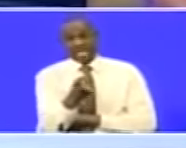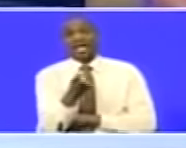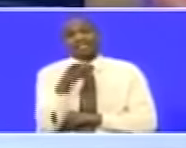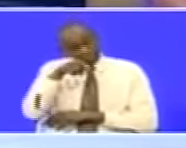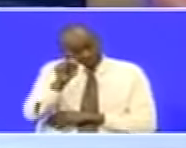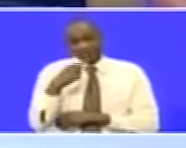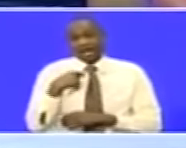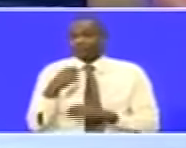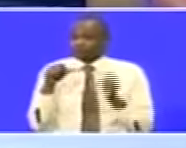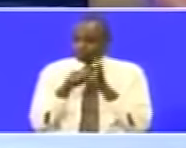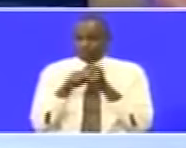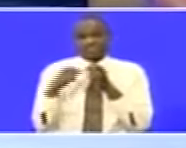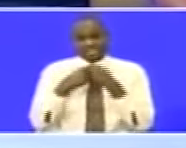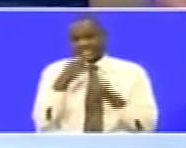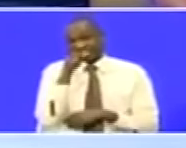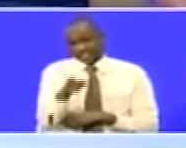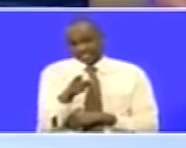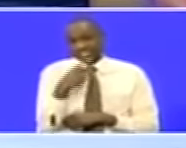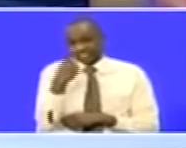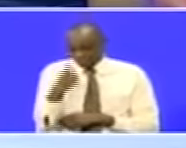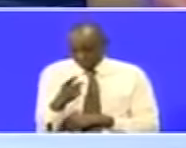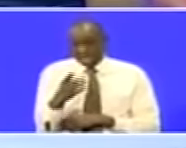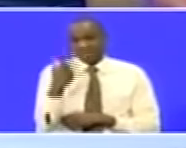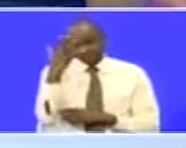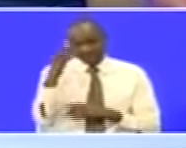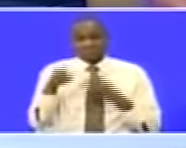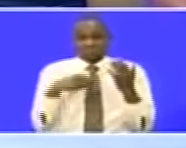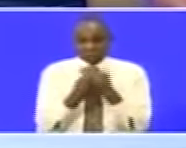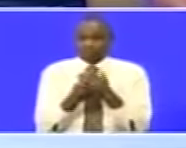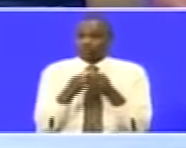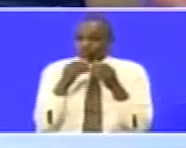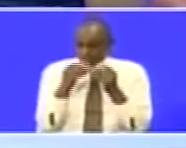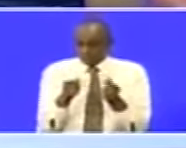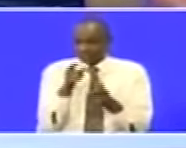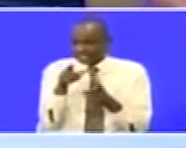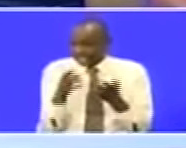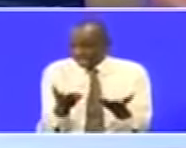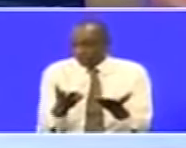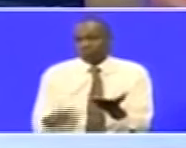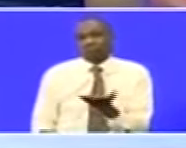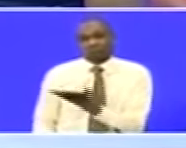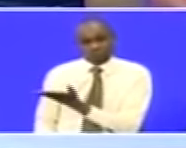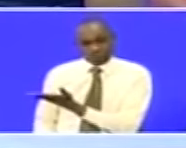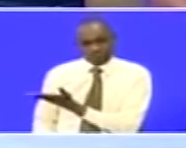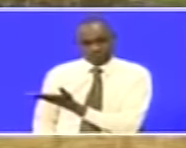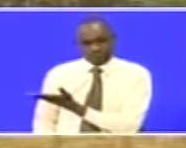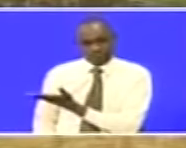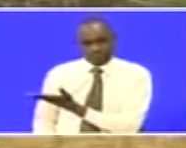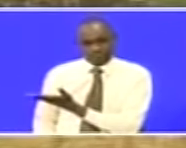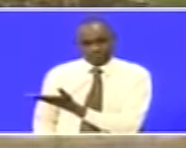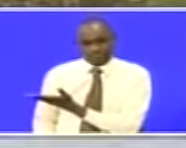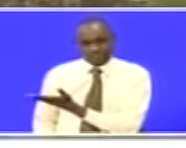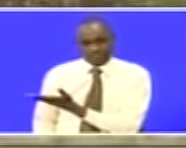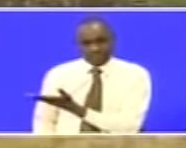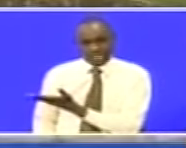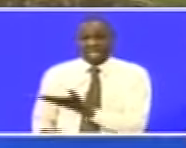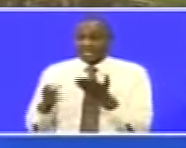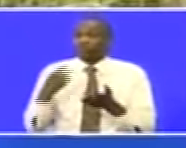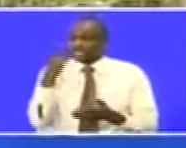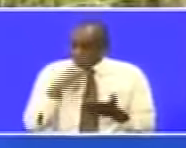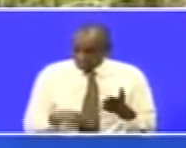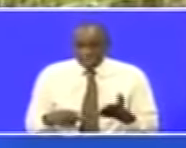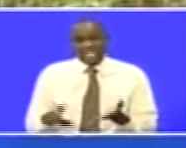with, and one that they must find solutions to, and fast. Philip Keitany has more. It is now emerging